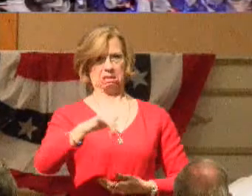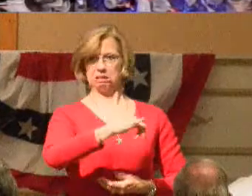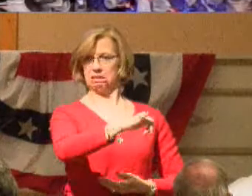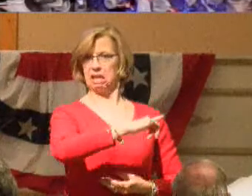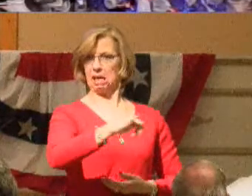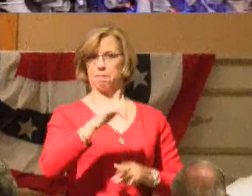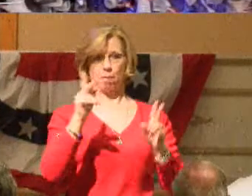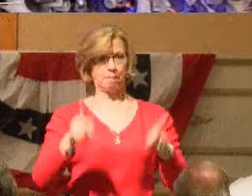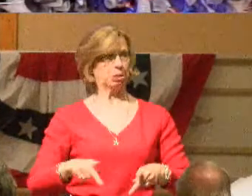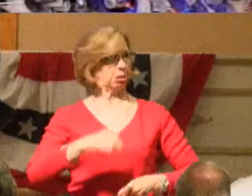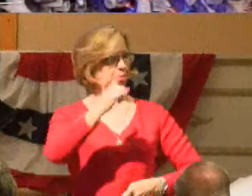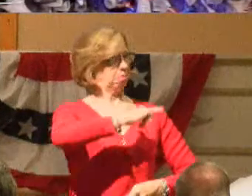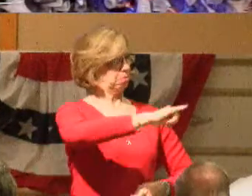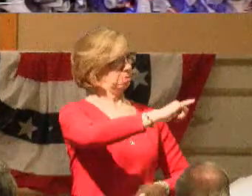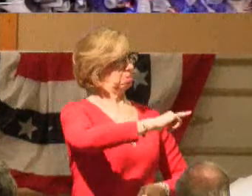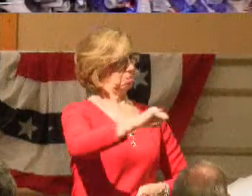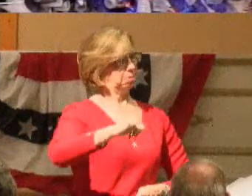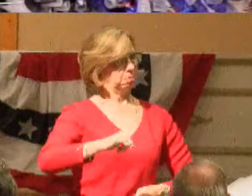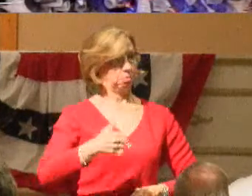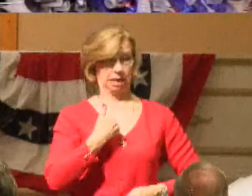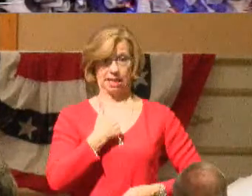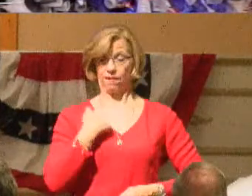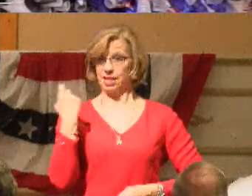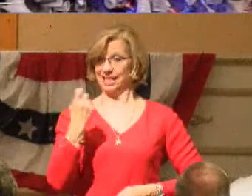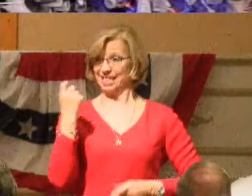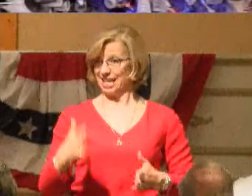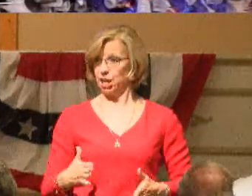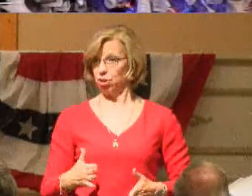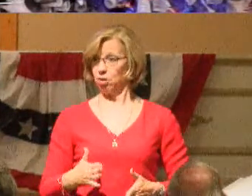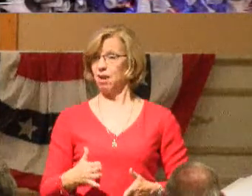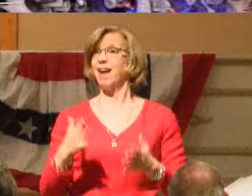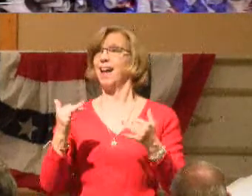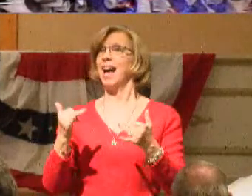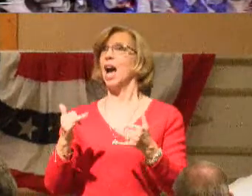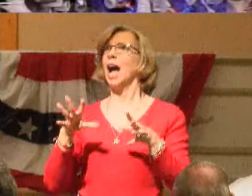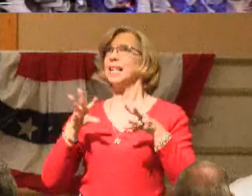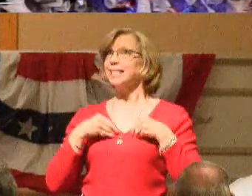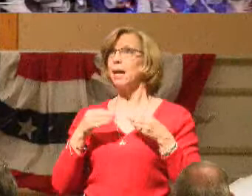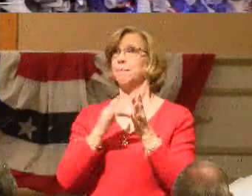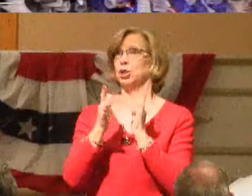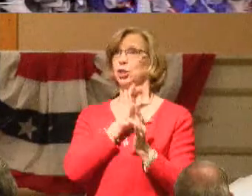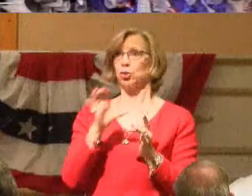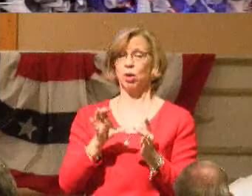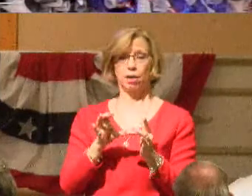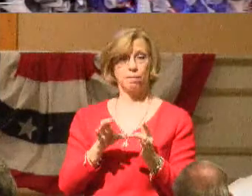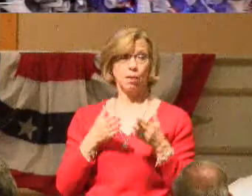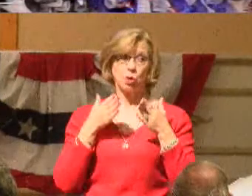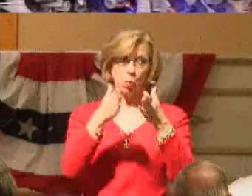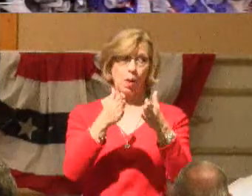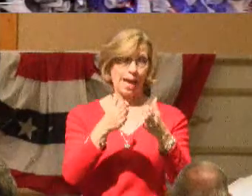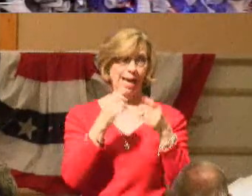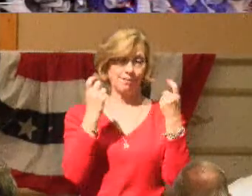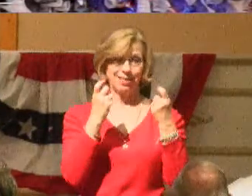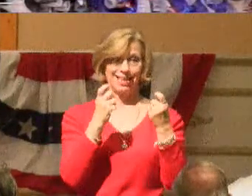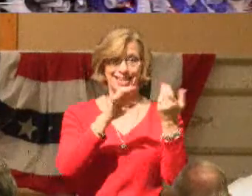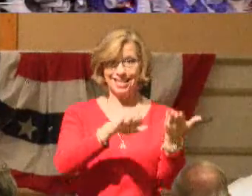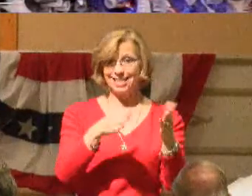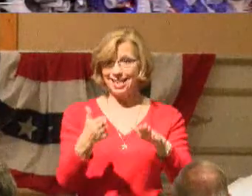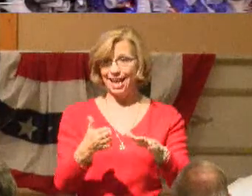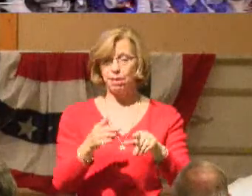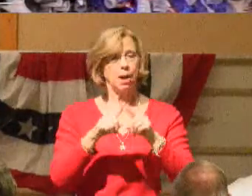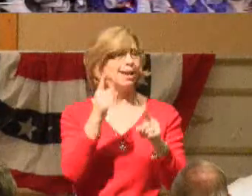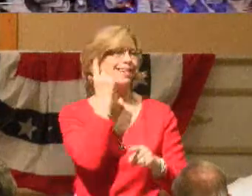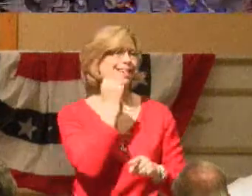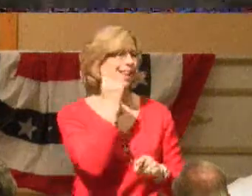just like all of you. And I was a sinner, and I come to know Jesus Christ. For the wages of sin is death, but the gift of